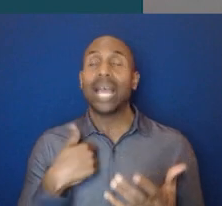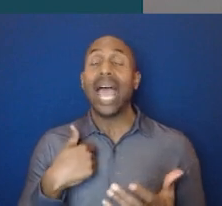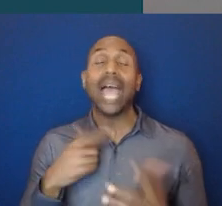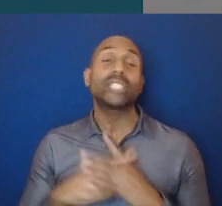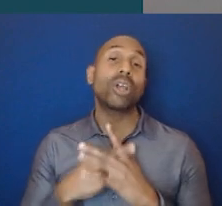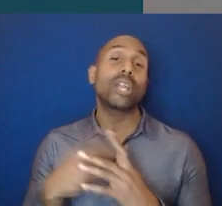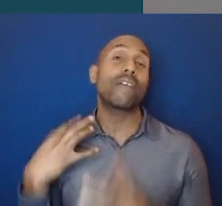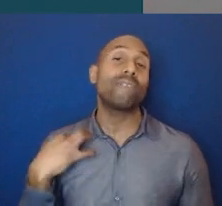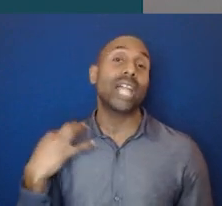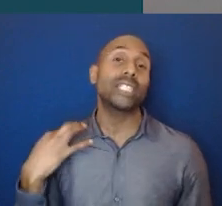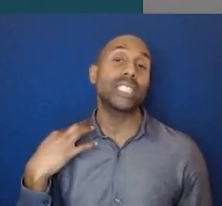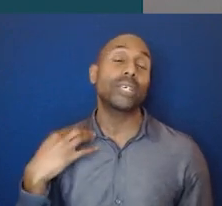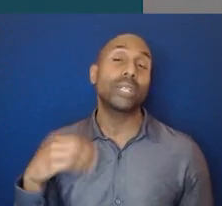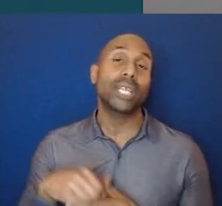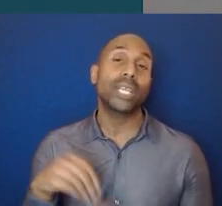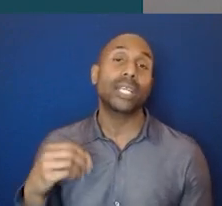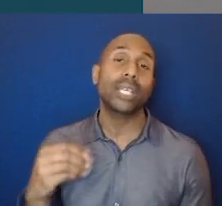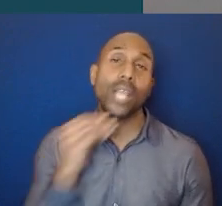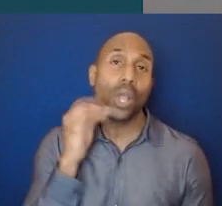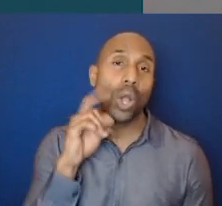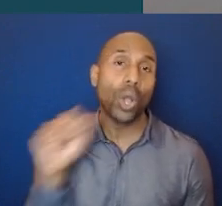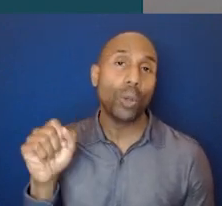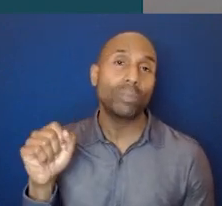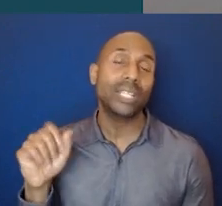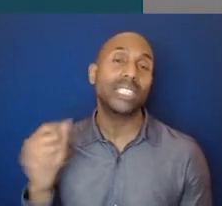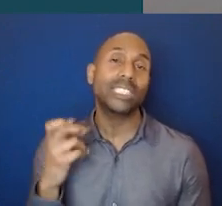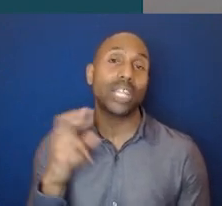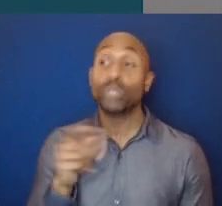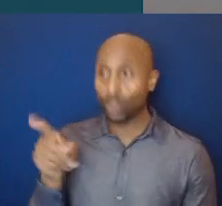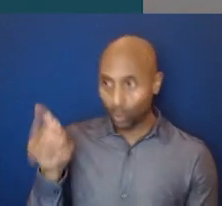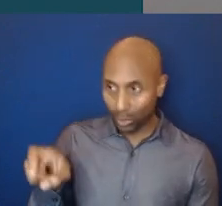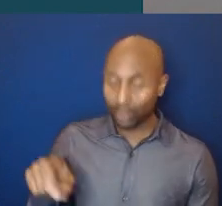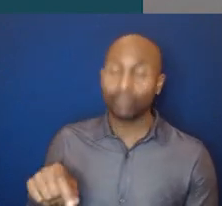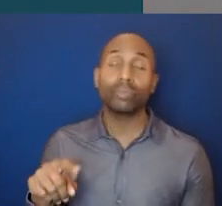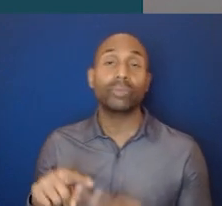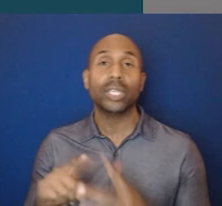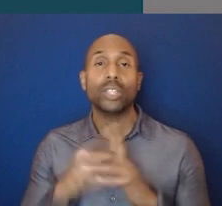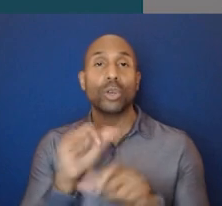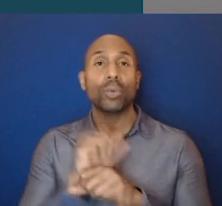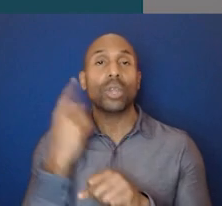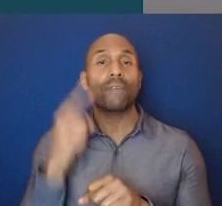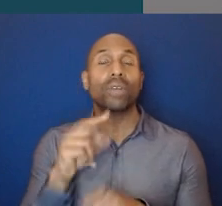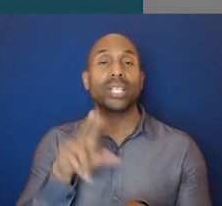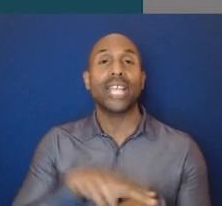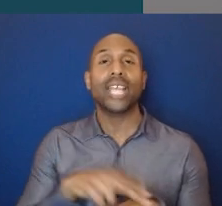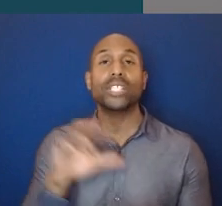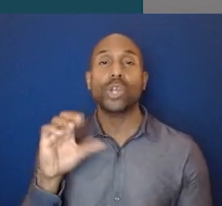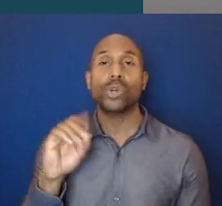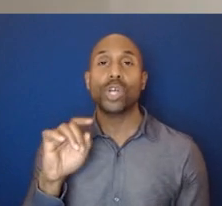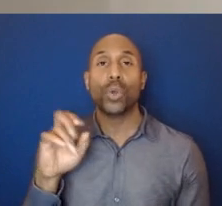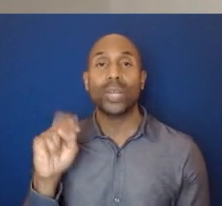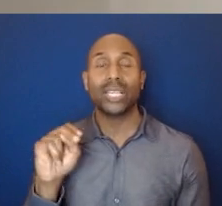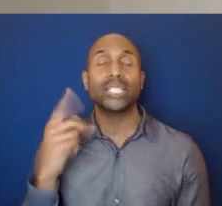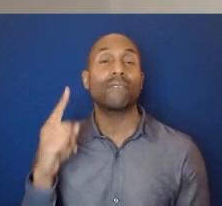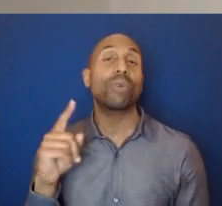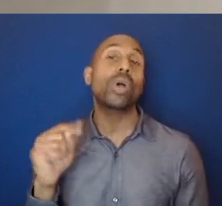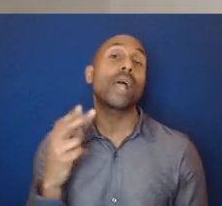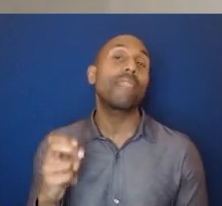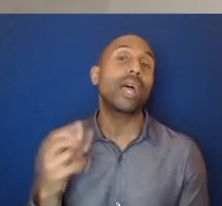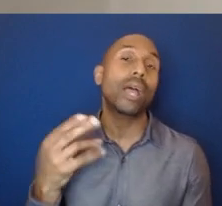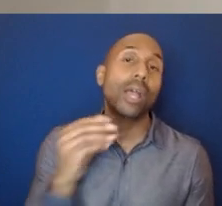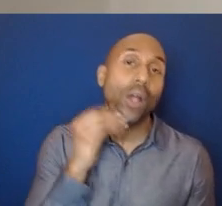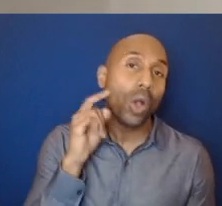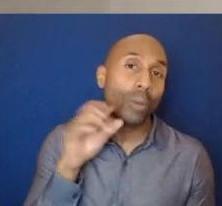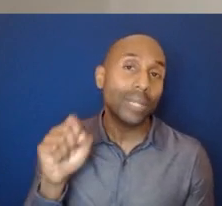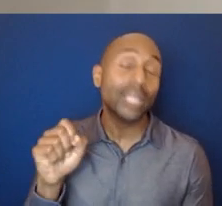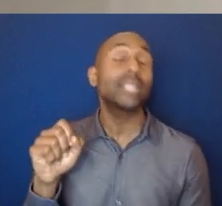do that. I started working for the National Coalition for the Homeless. And guess what? I ended up running the homeless strategy for President